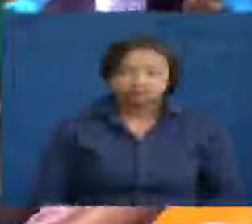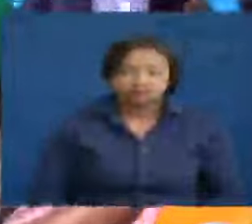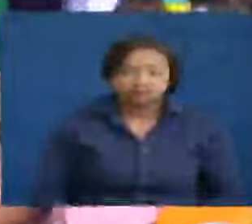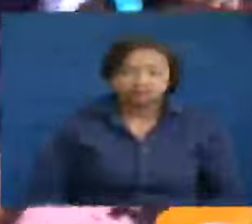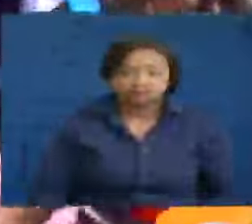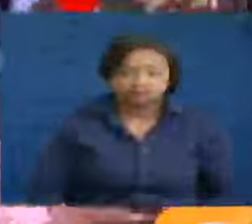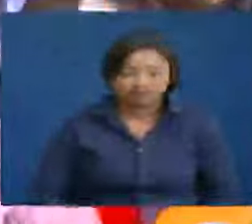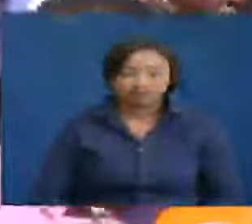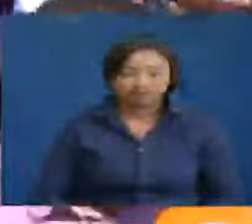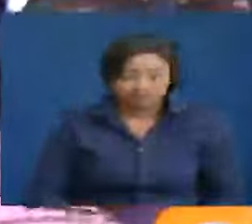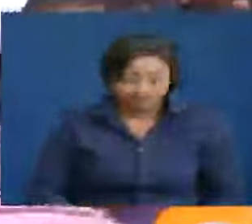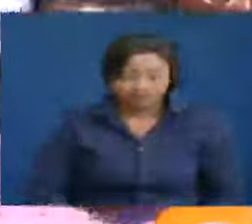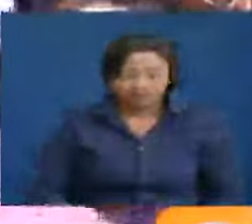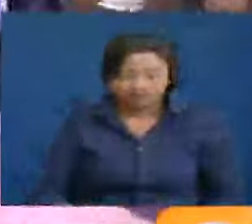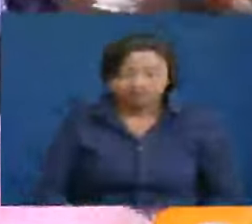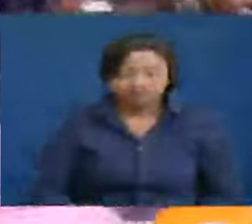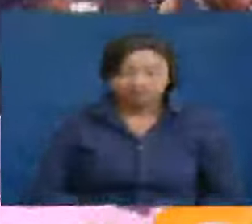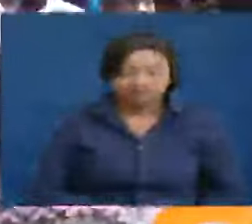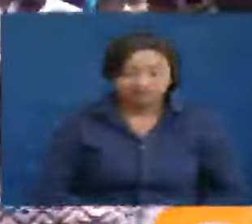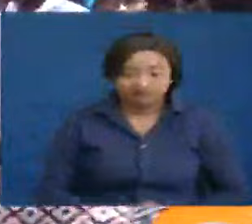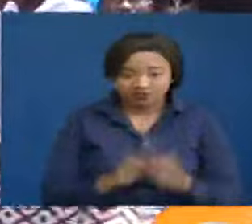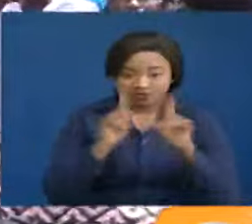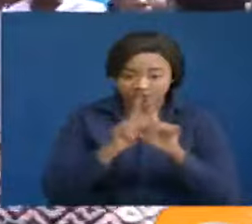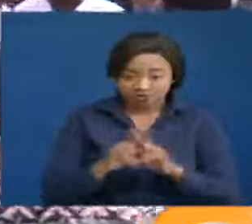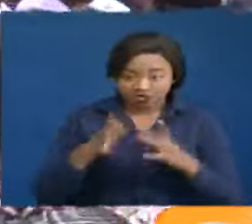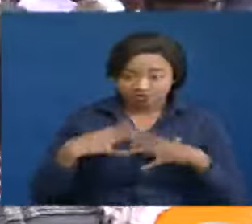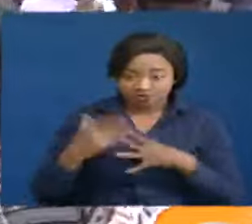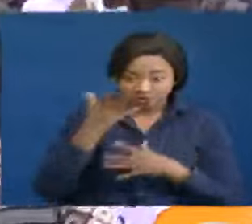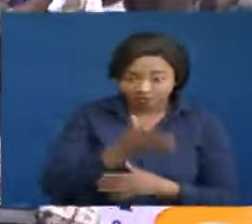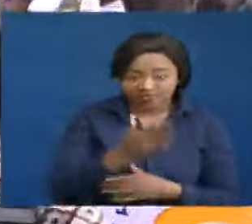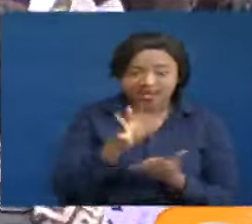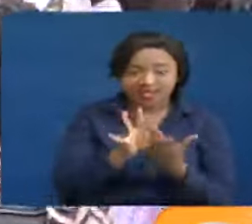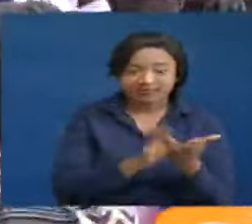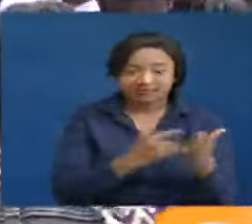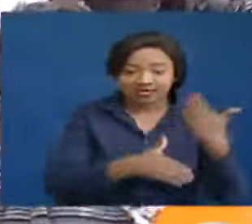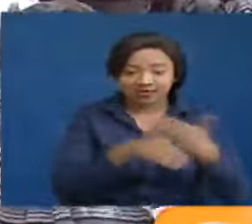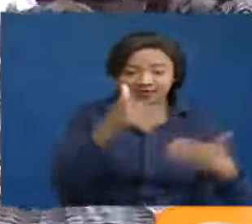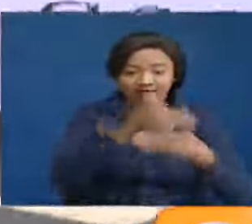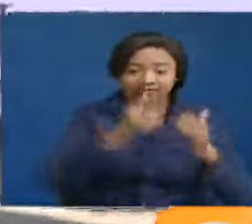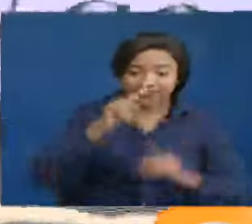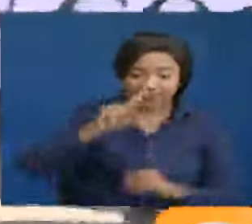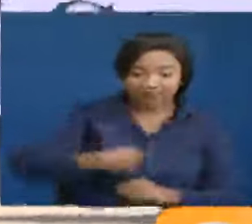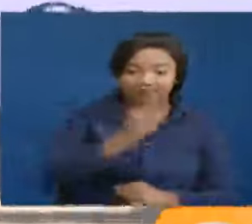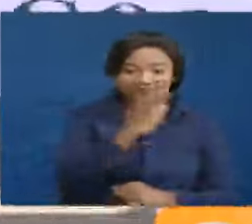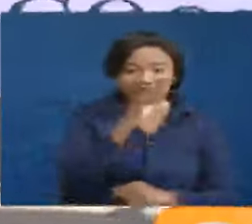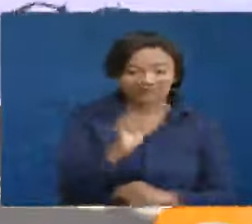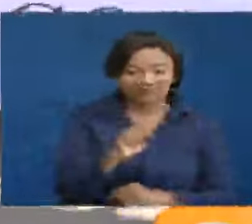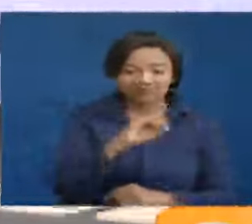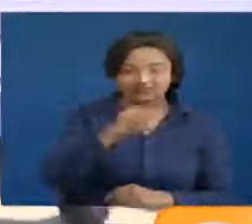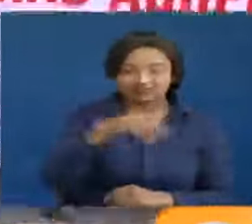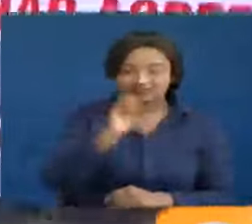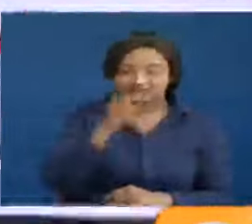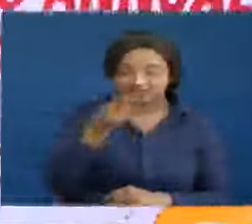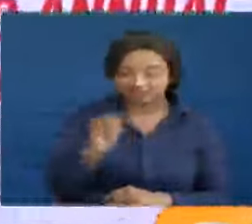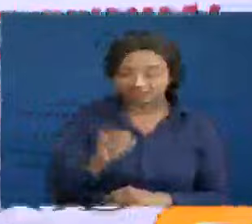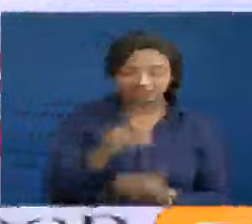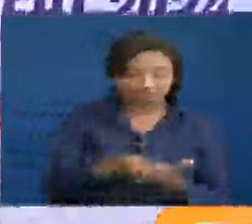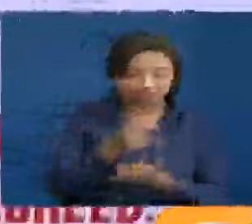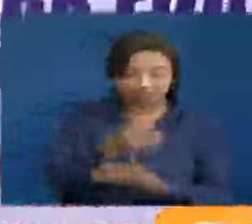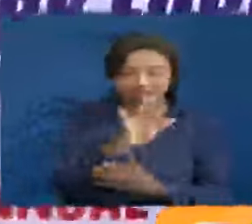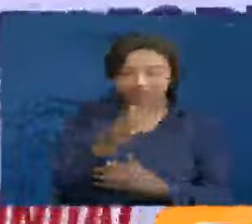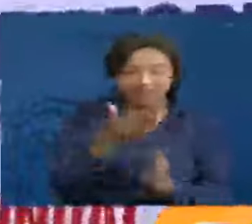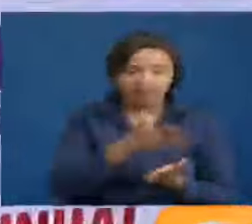The protesting dons, who also visited Treasury building, demanded CS John Mbadi to settle their arrears